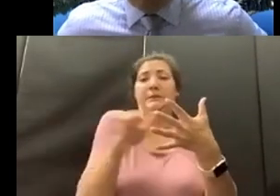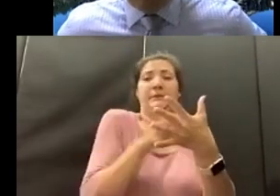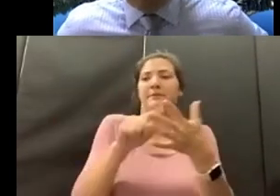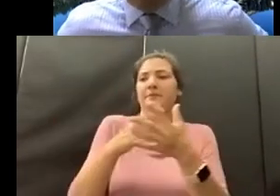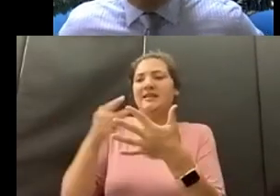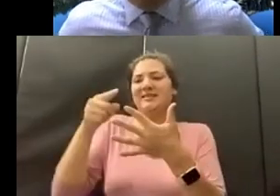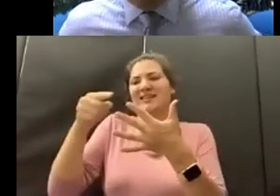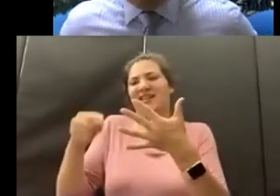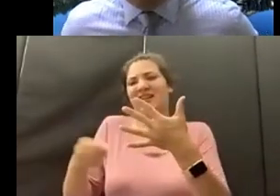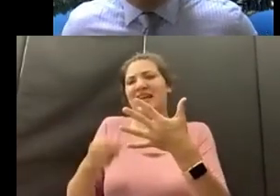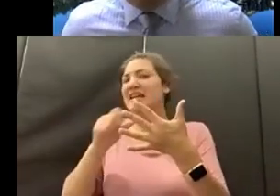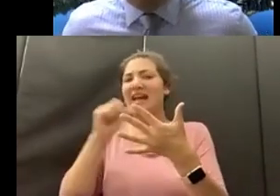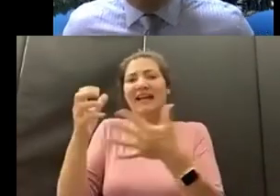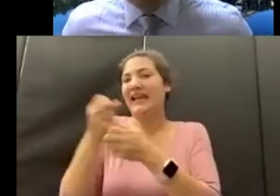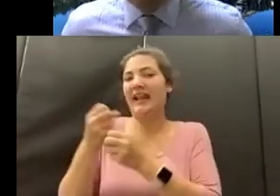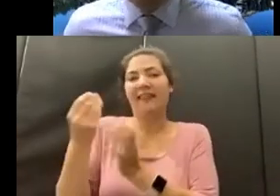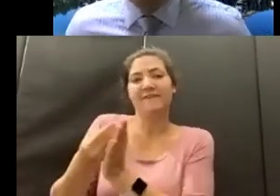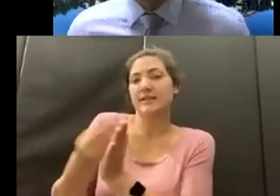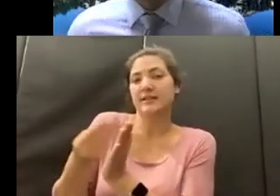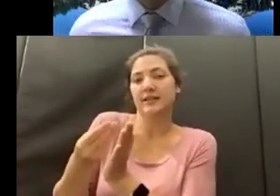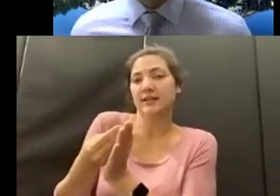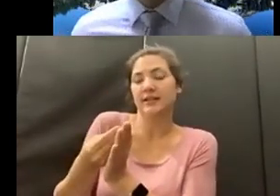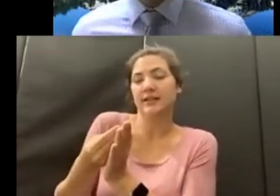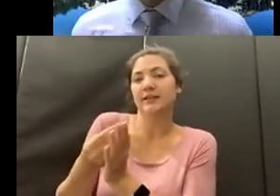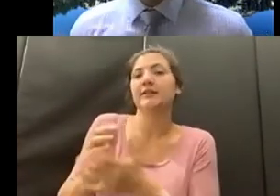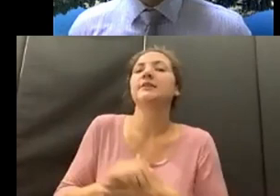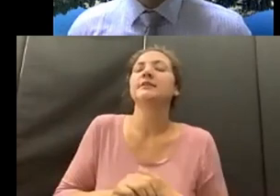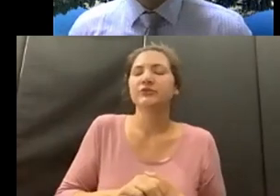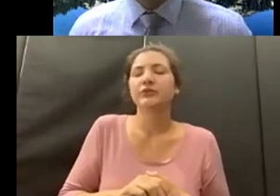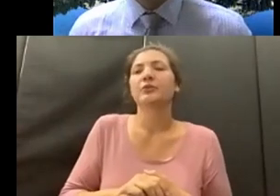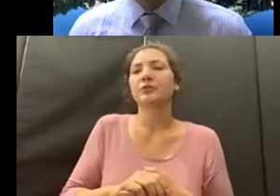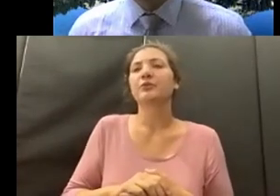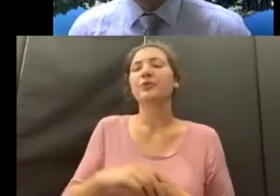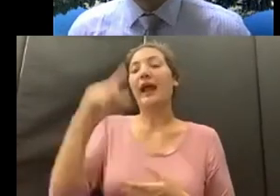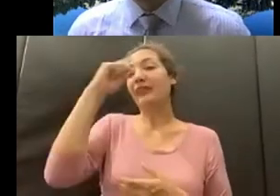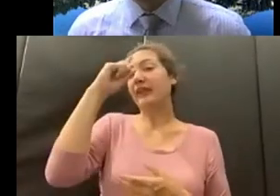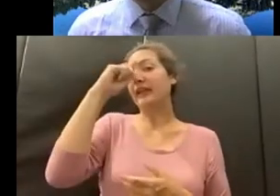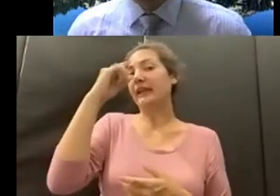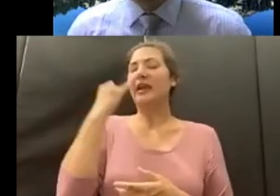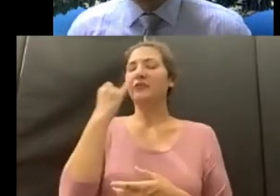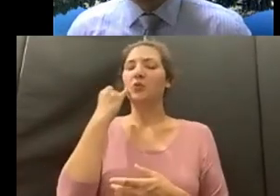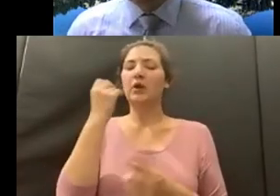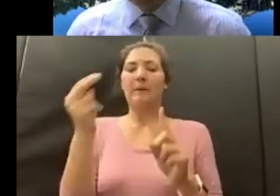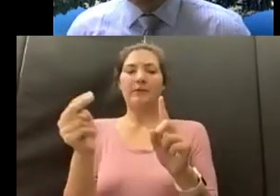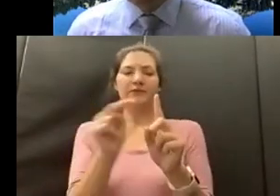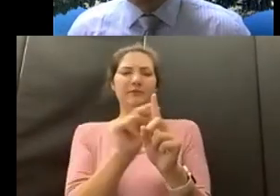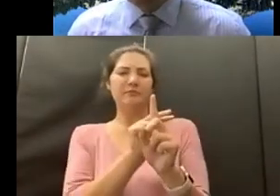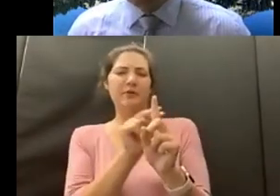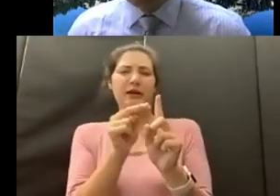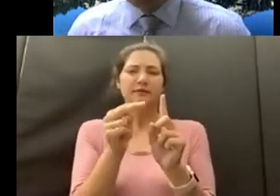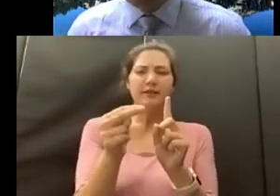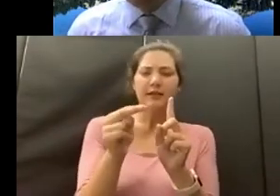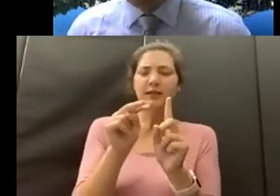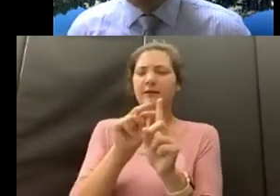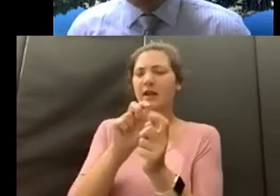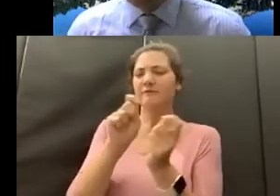those programs and all of the needs. And so I think that, you know, if we look at this really from, as